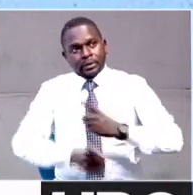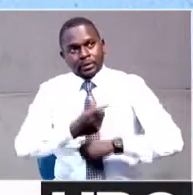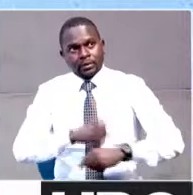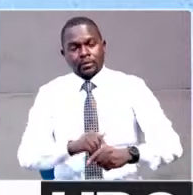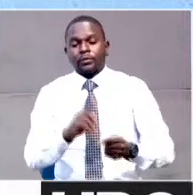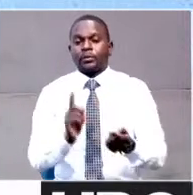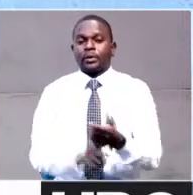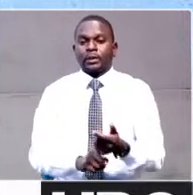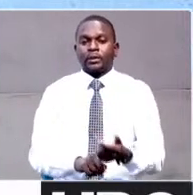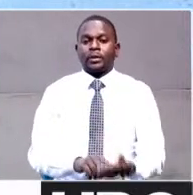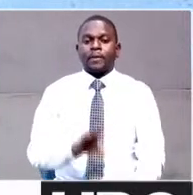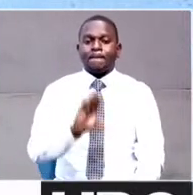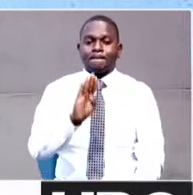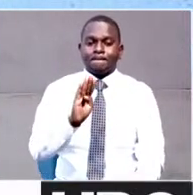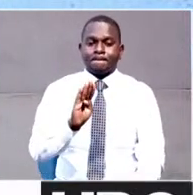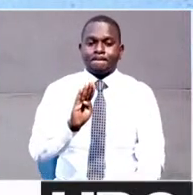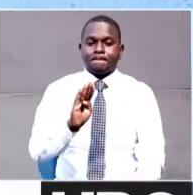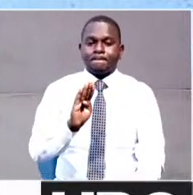bail.